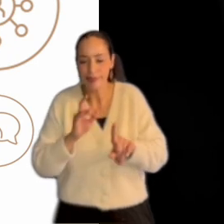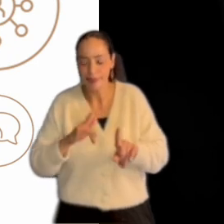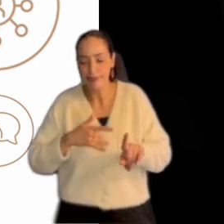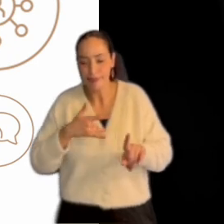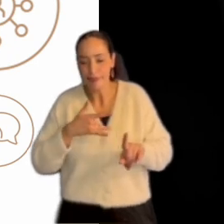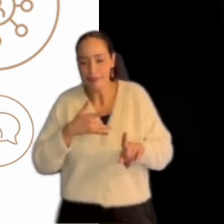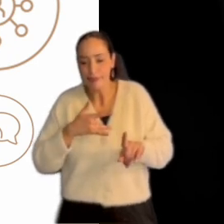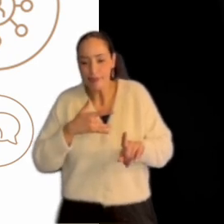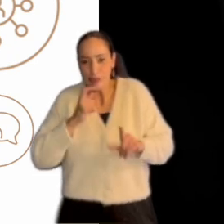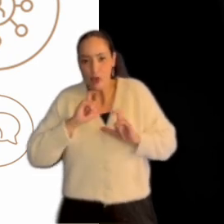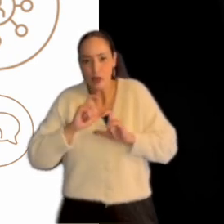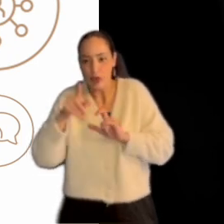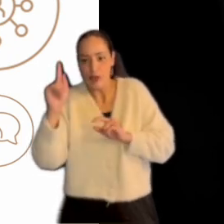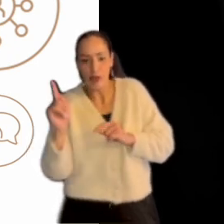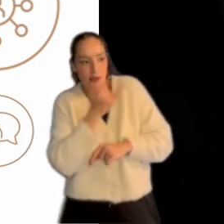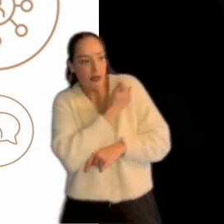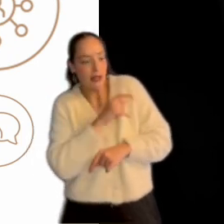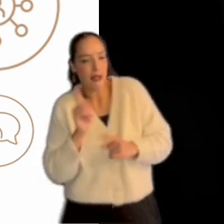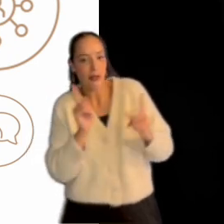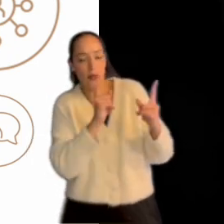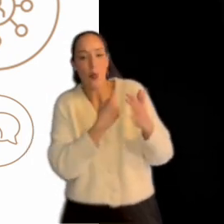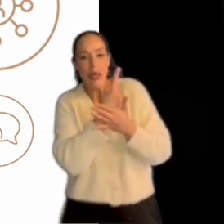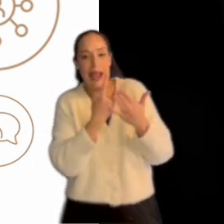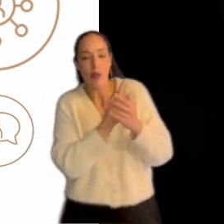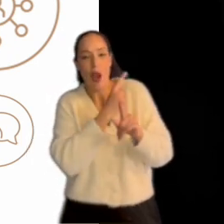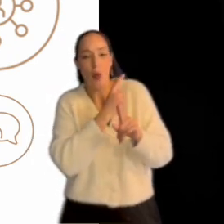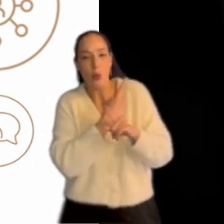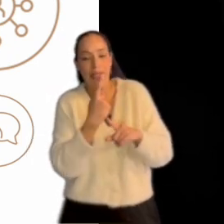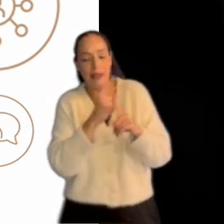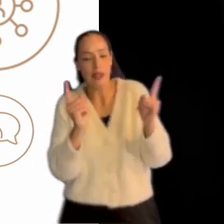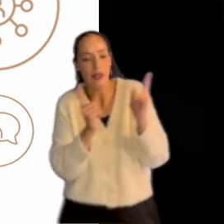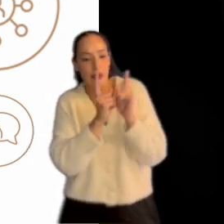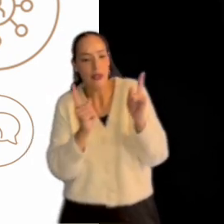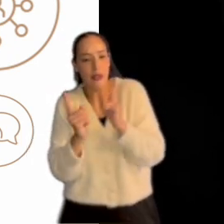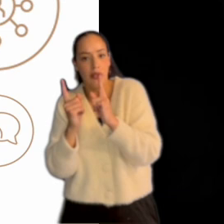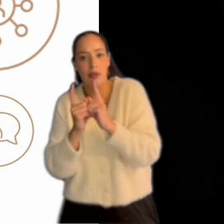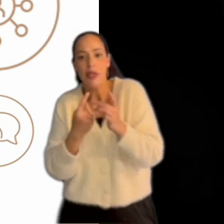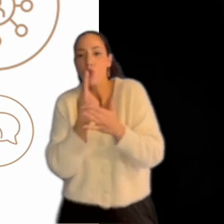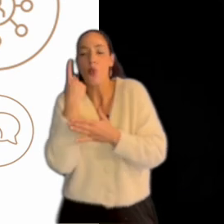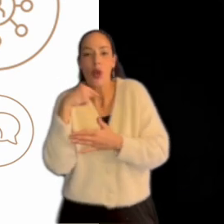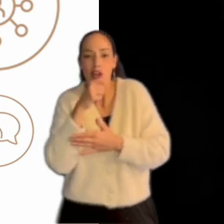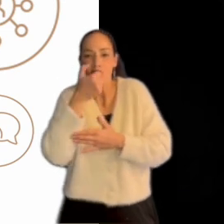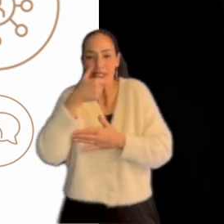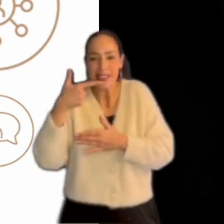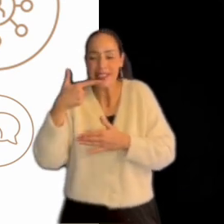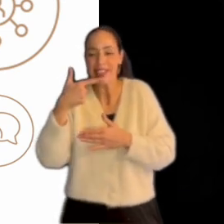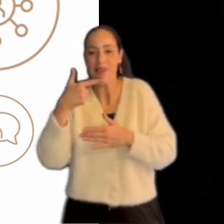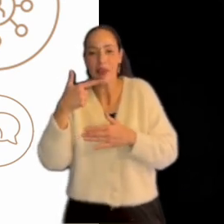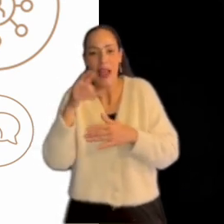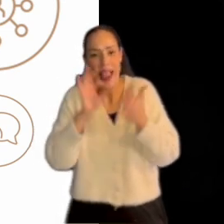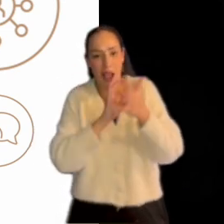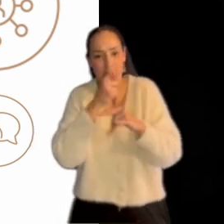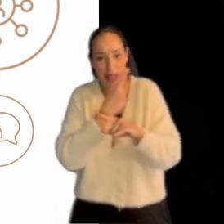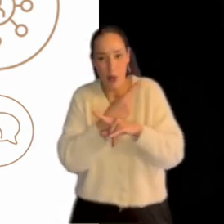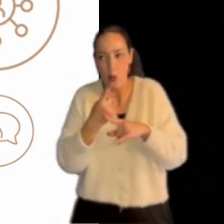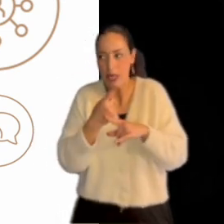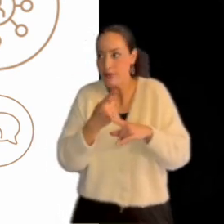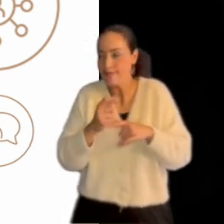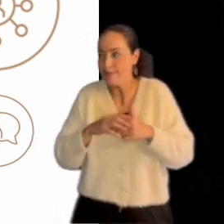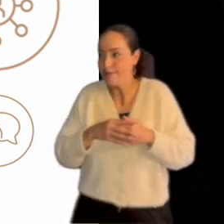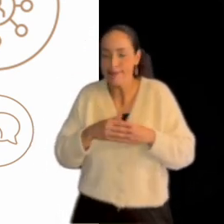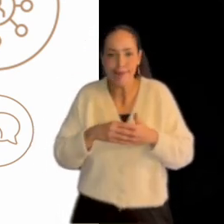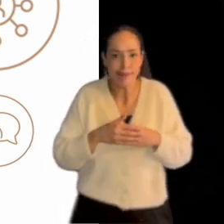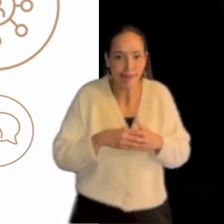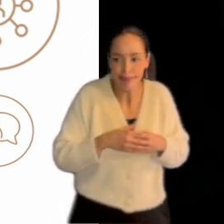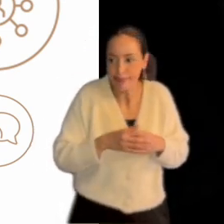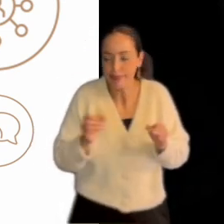for. Whereas if we mobilise and strengthen their access to social support, it increases the likelihood that some of these remaining hours can be filled